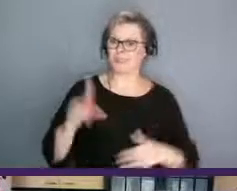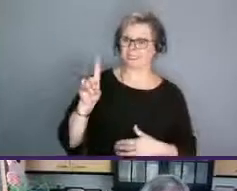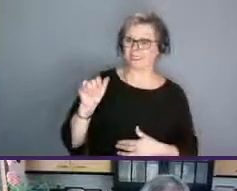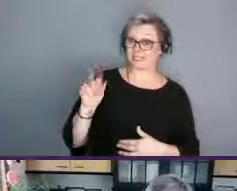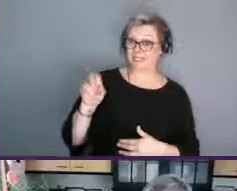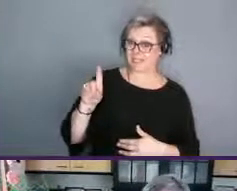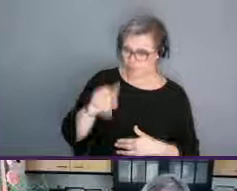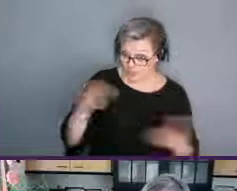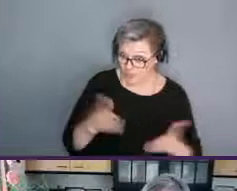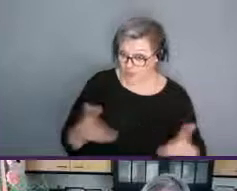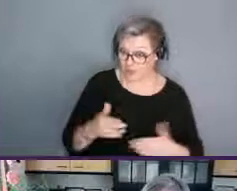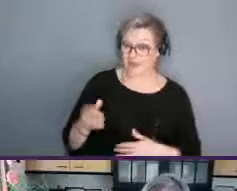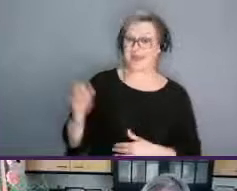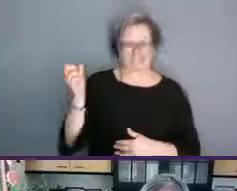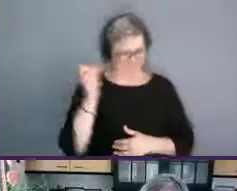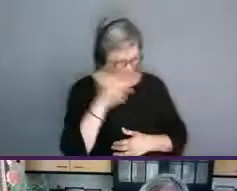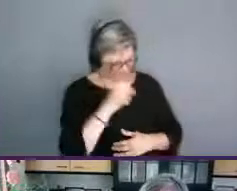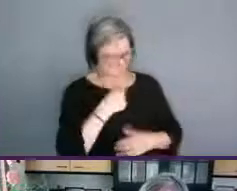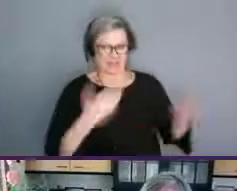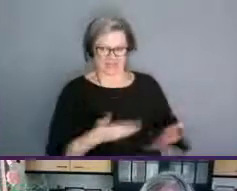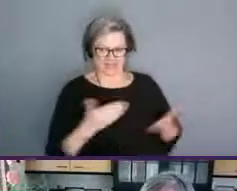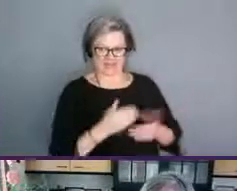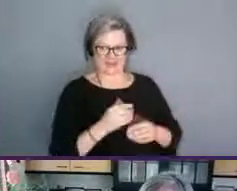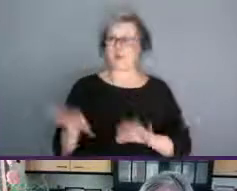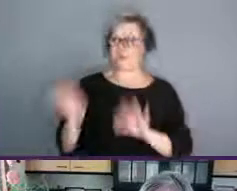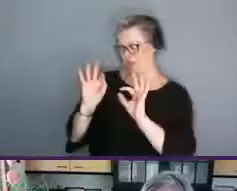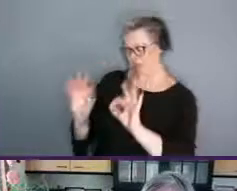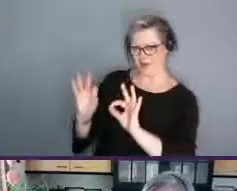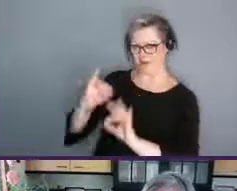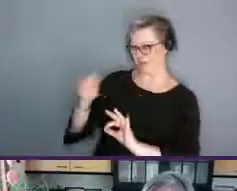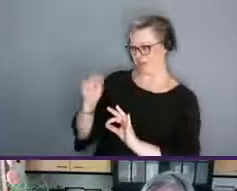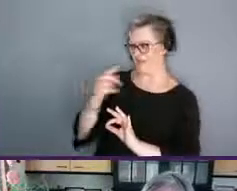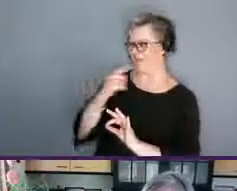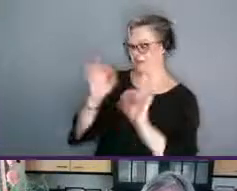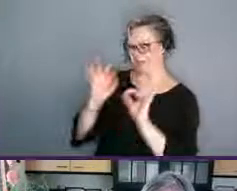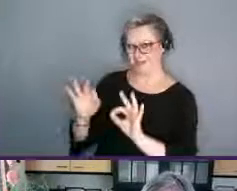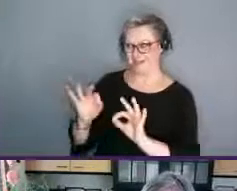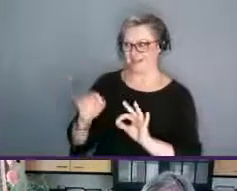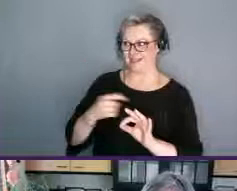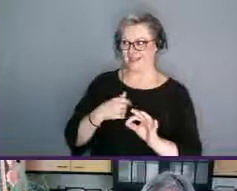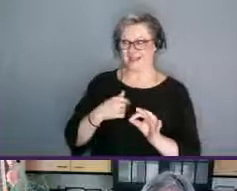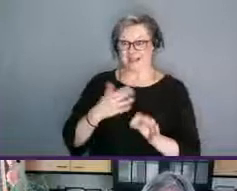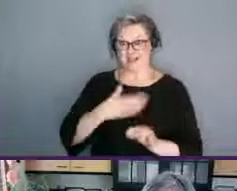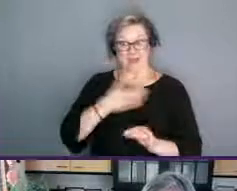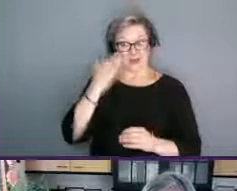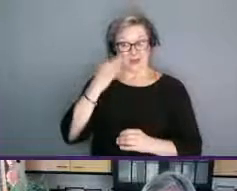I am. Excellent. Good. Always good to know that you're not alone on one of these.